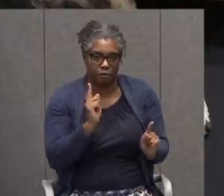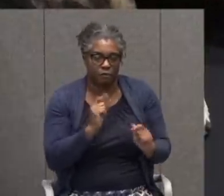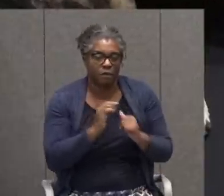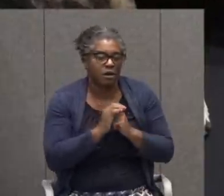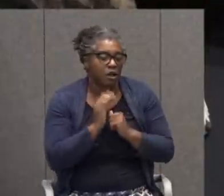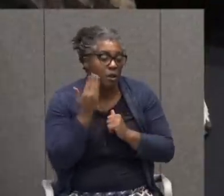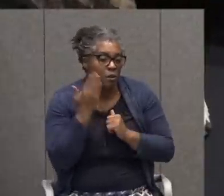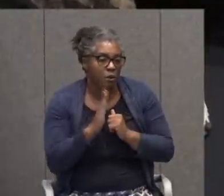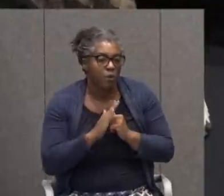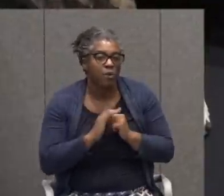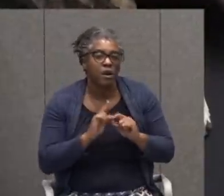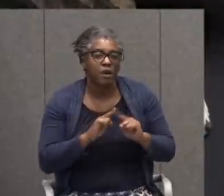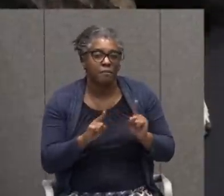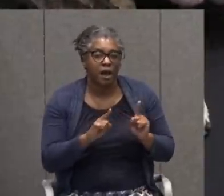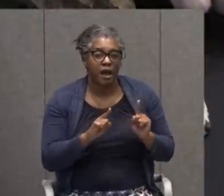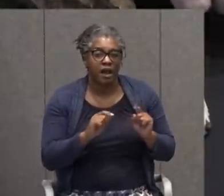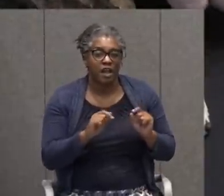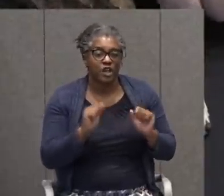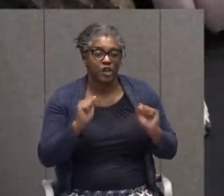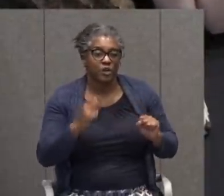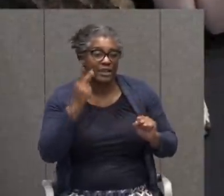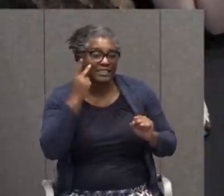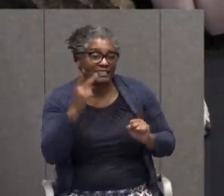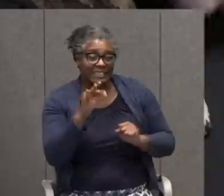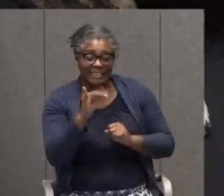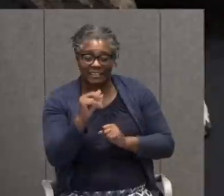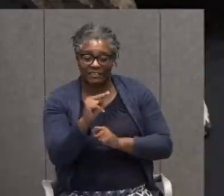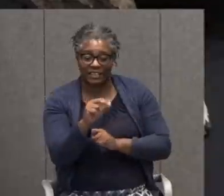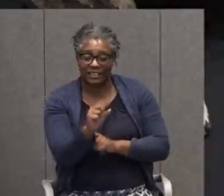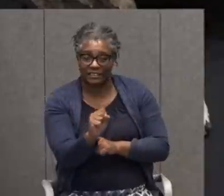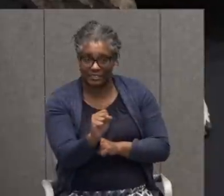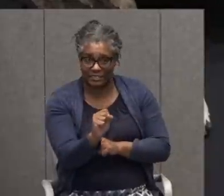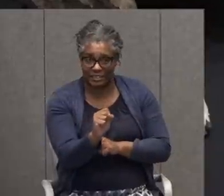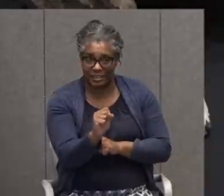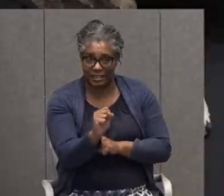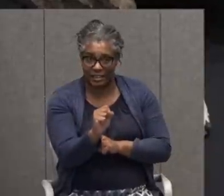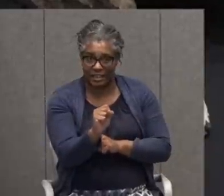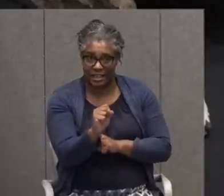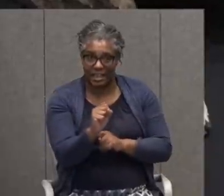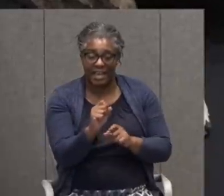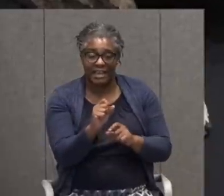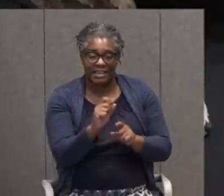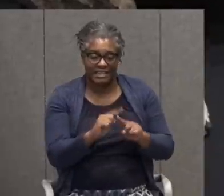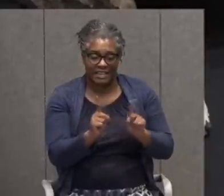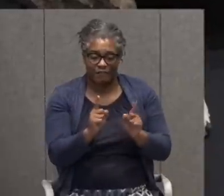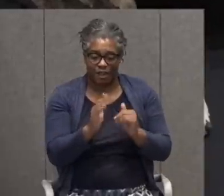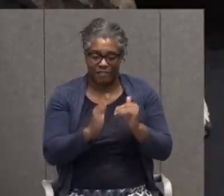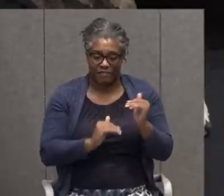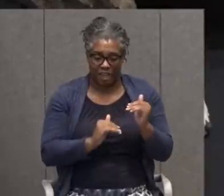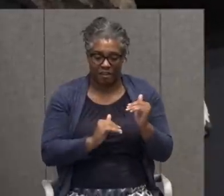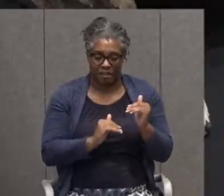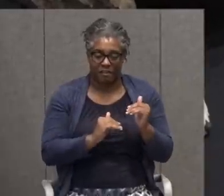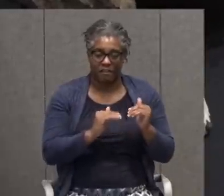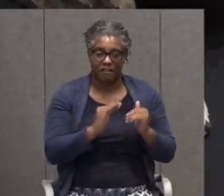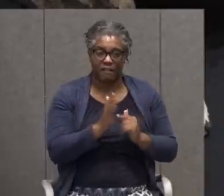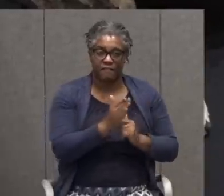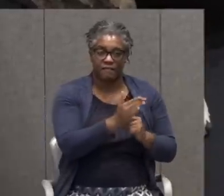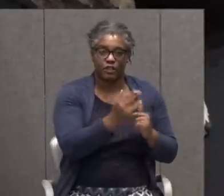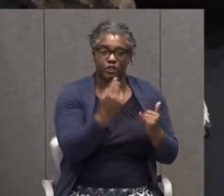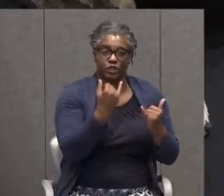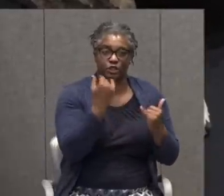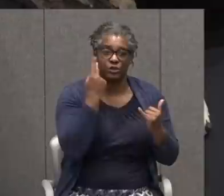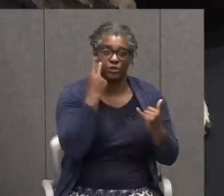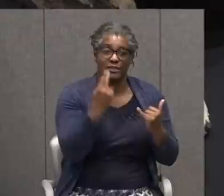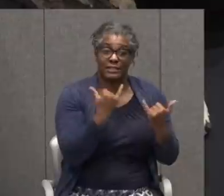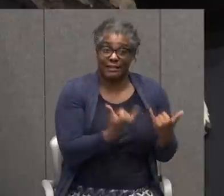here that we noticed would be different on a fish that we might see today if we went fishing in a